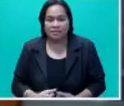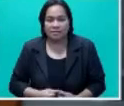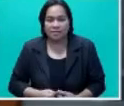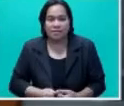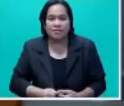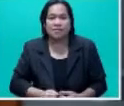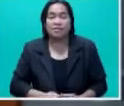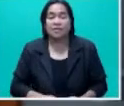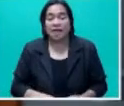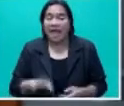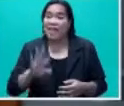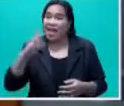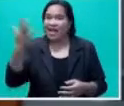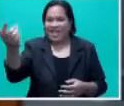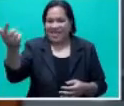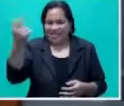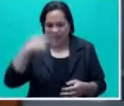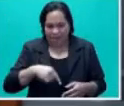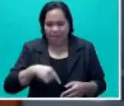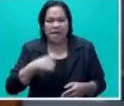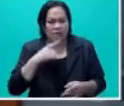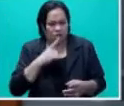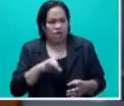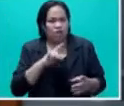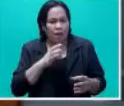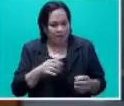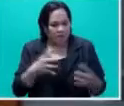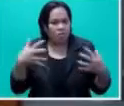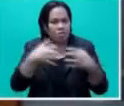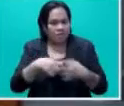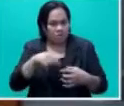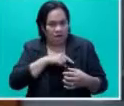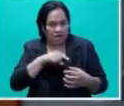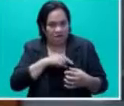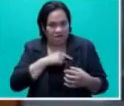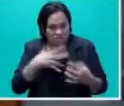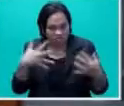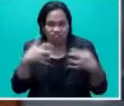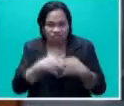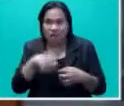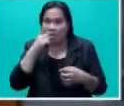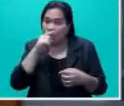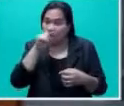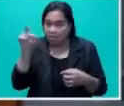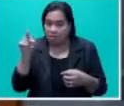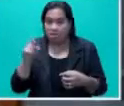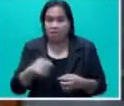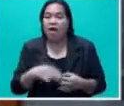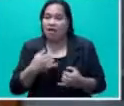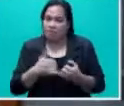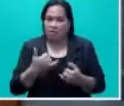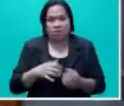They come, Honorable Speaker, they talk about merit recruitment. They talk about merit recruitment. These are very meritorious